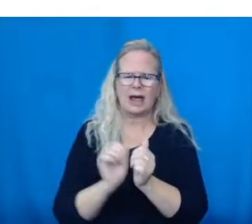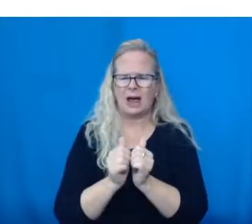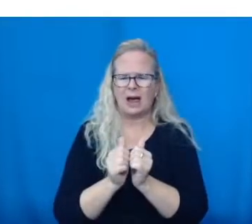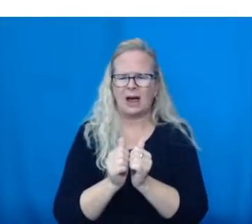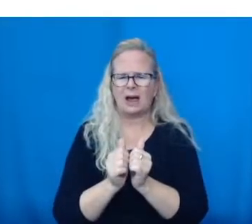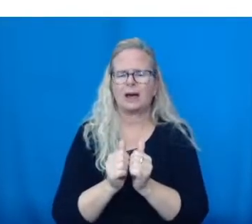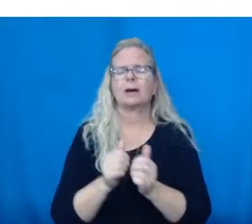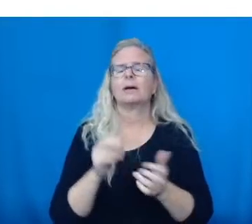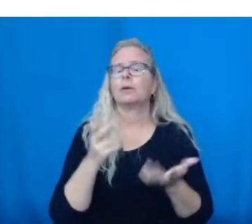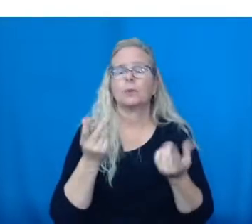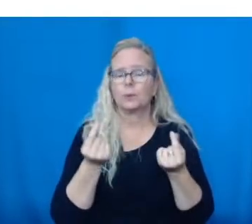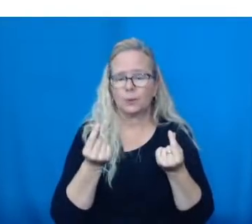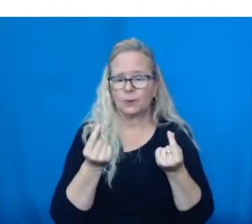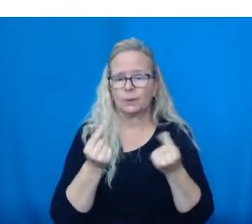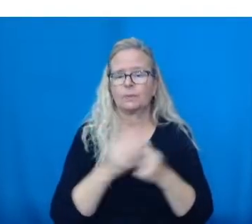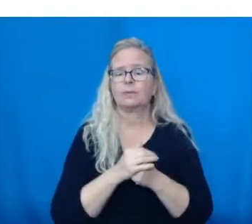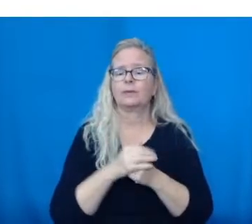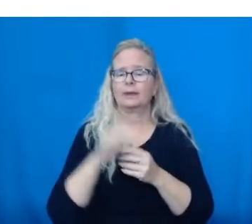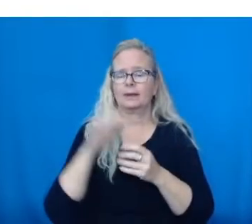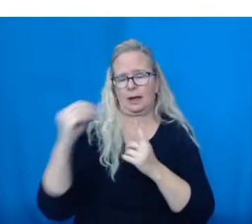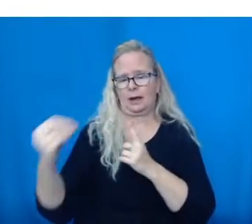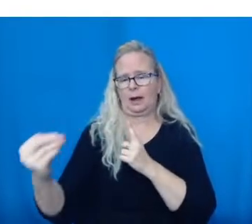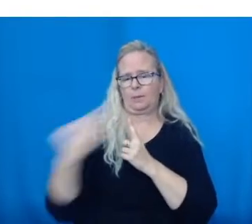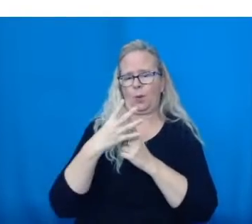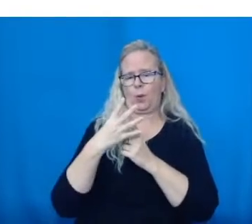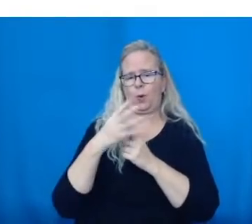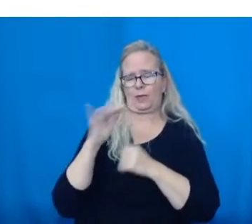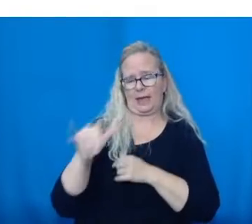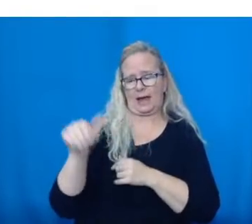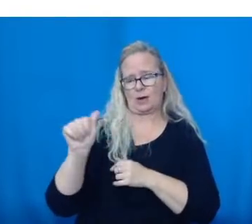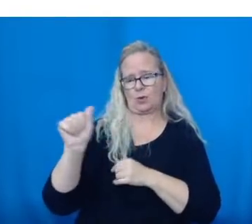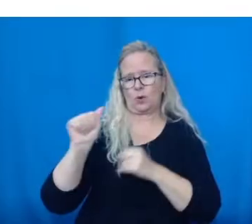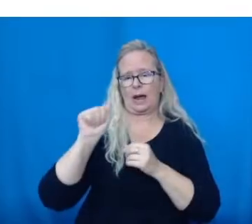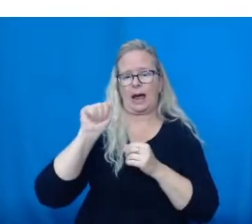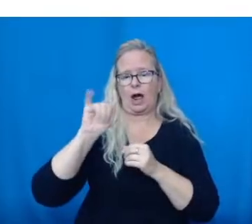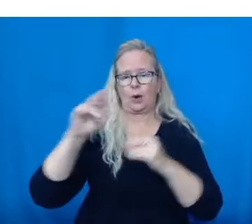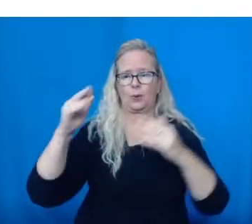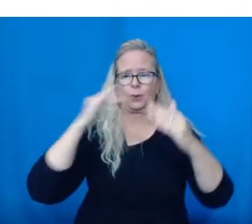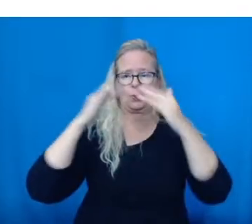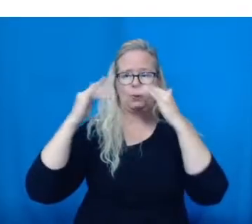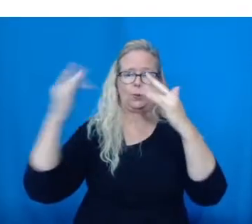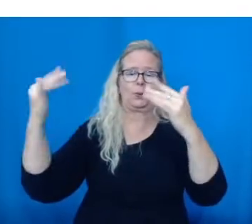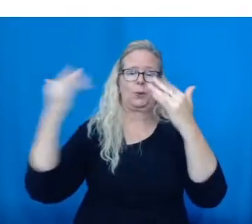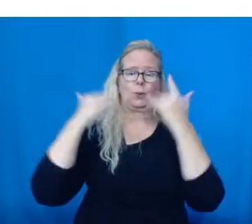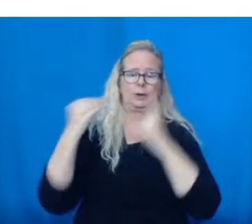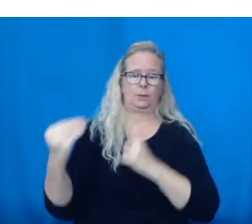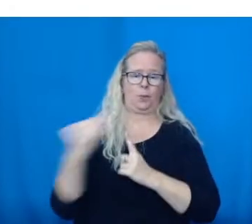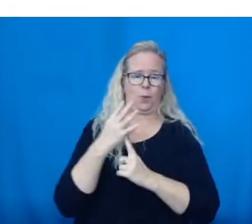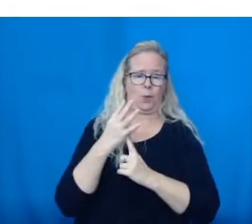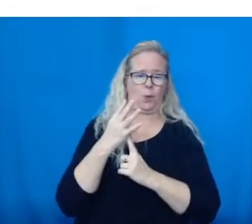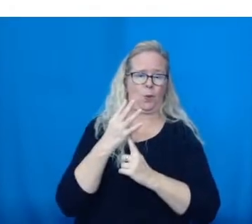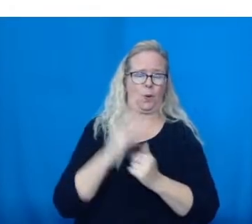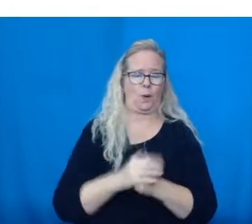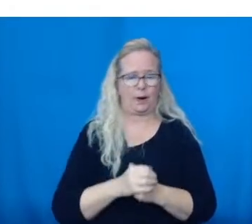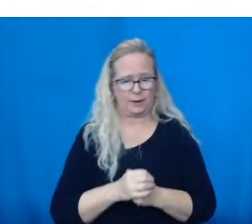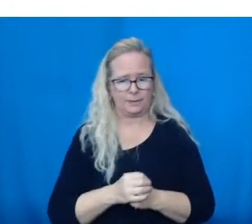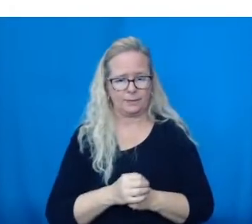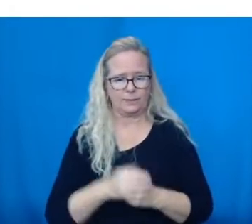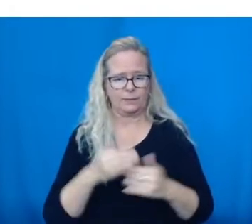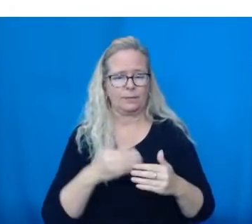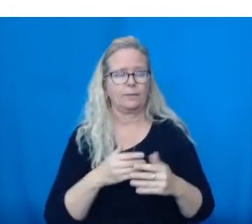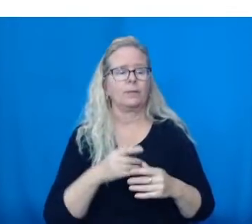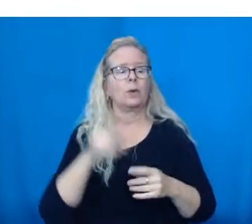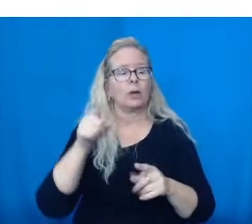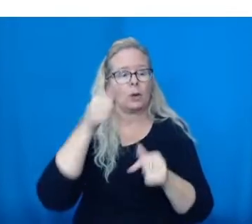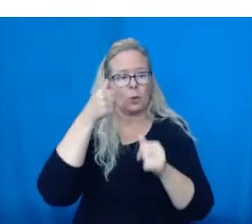And just to remind viewers about mitigating transmission, the key to mitigation is in recognizing that, while no single layer of mitigation is